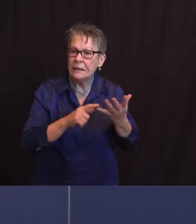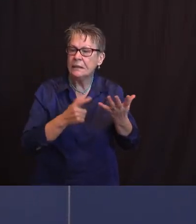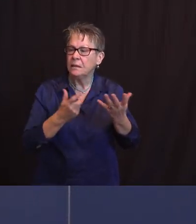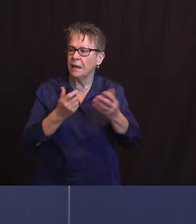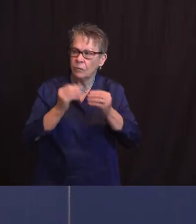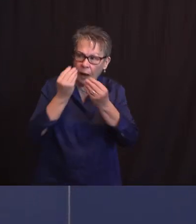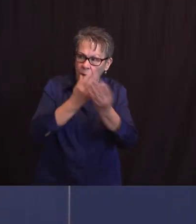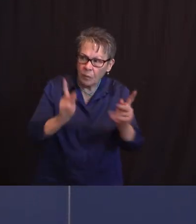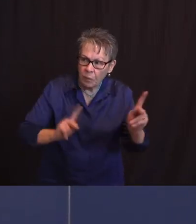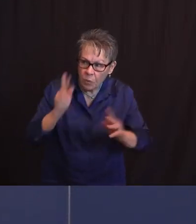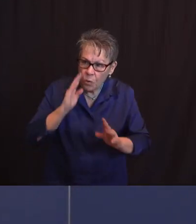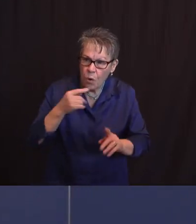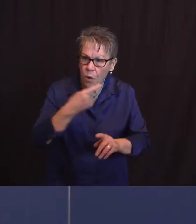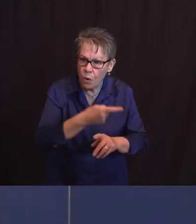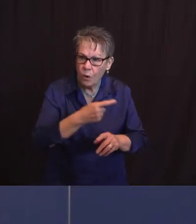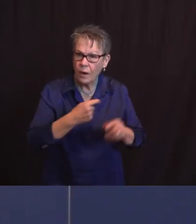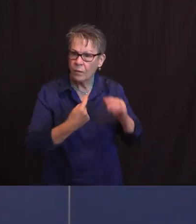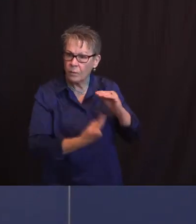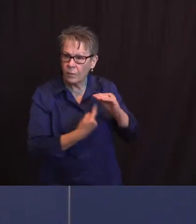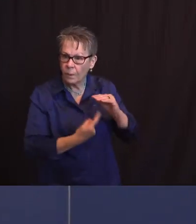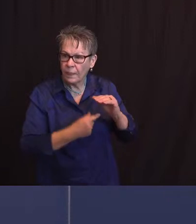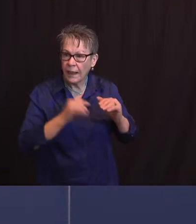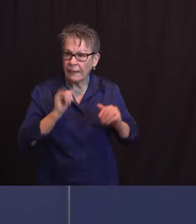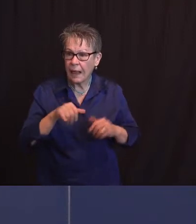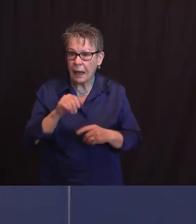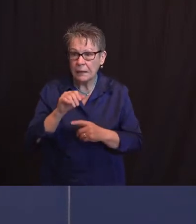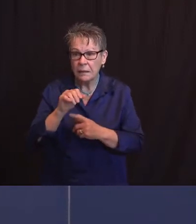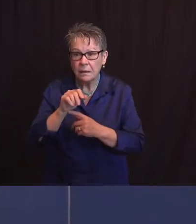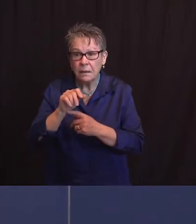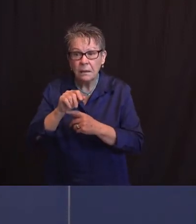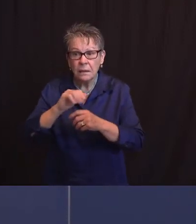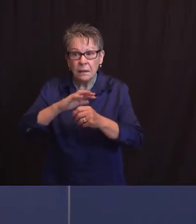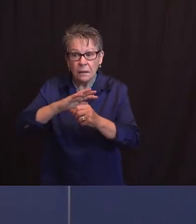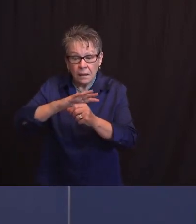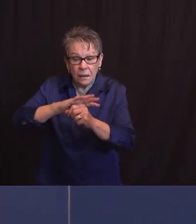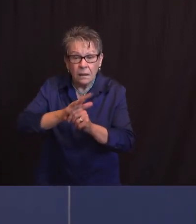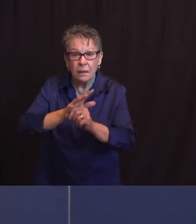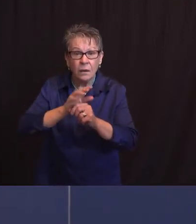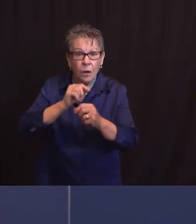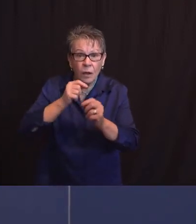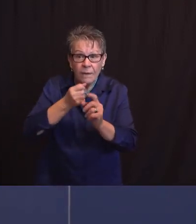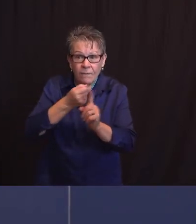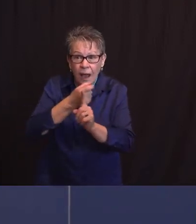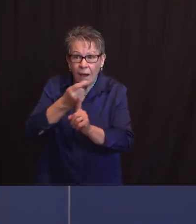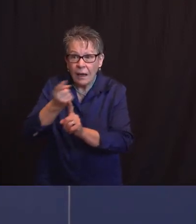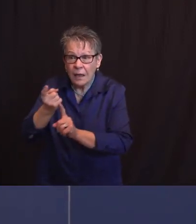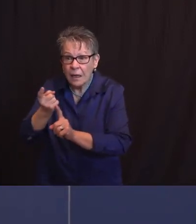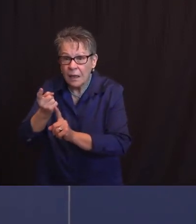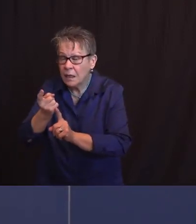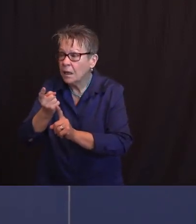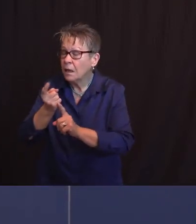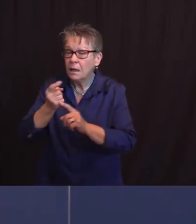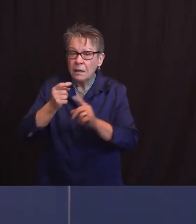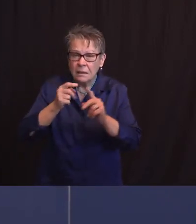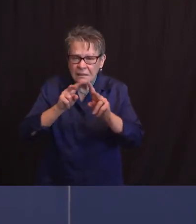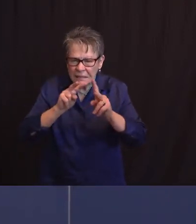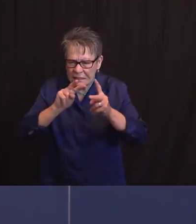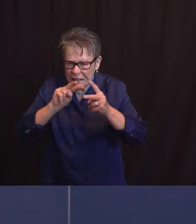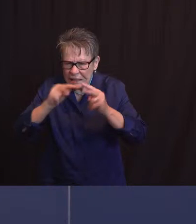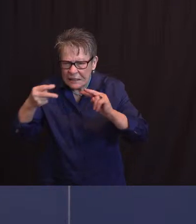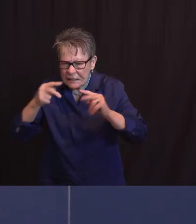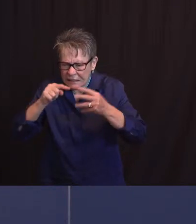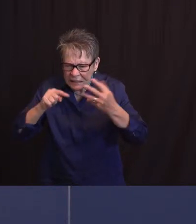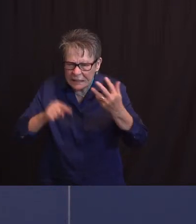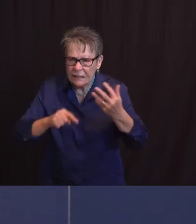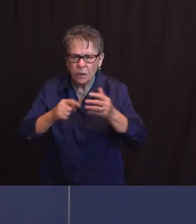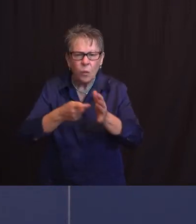actual sequencing to get data on variant data does lag about a week, from the time that you get the samples. So